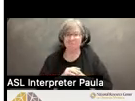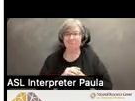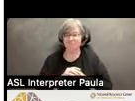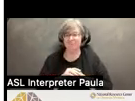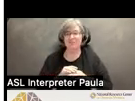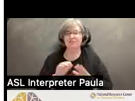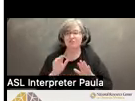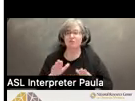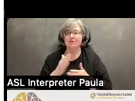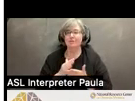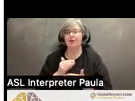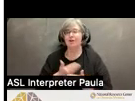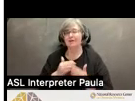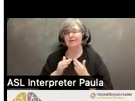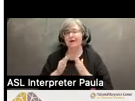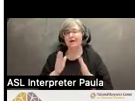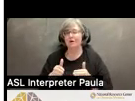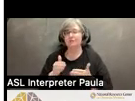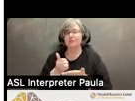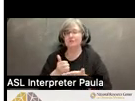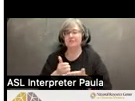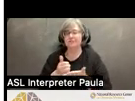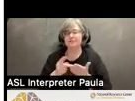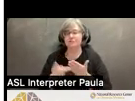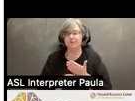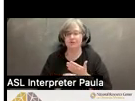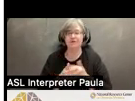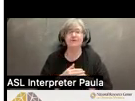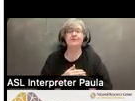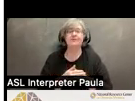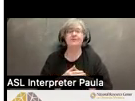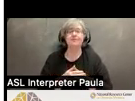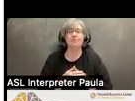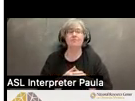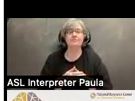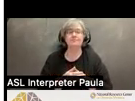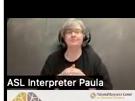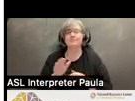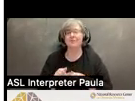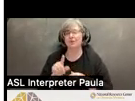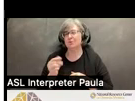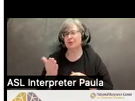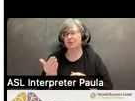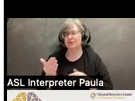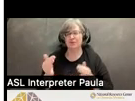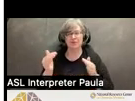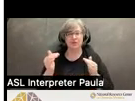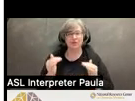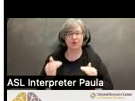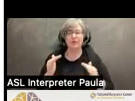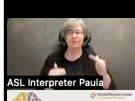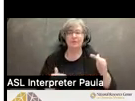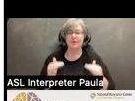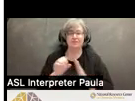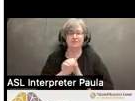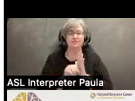part or layer of our housing assistance programming. We moved somewhere around 2015, I believe, into the balance of state with the